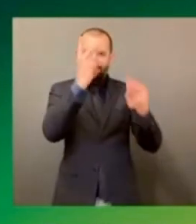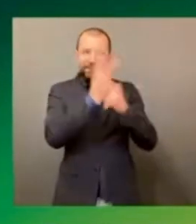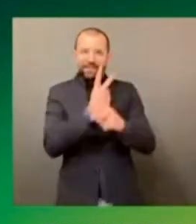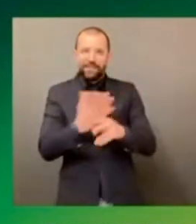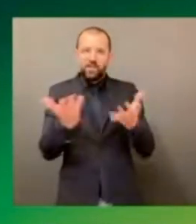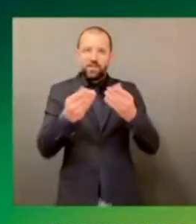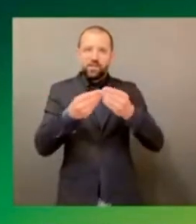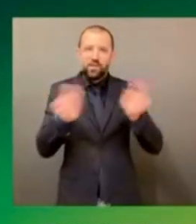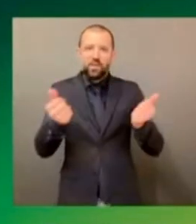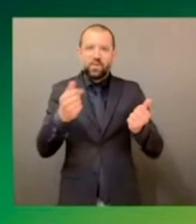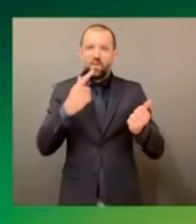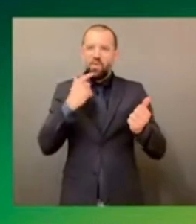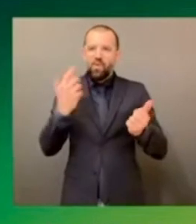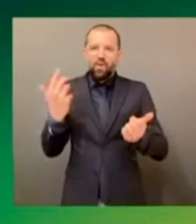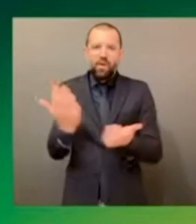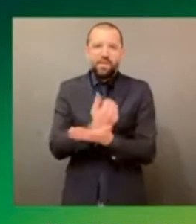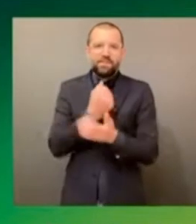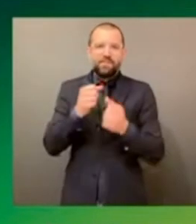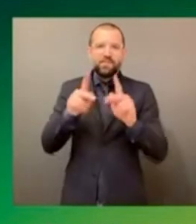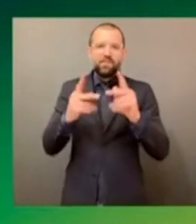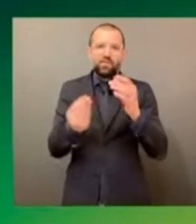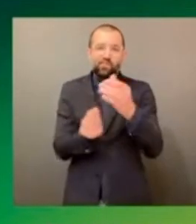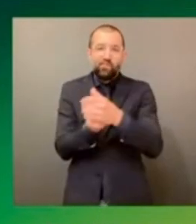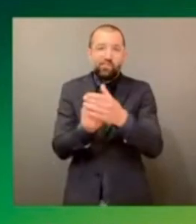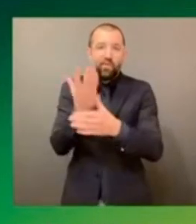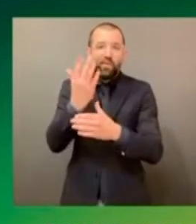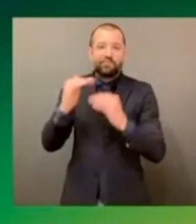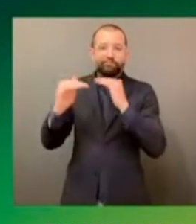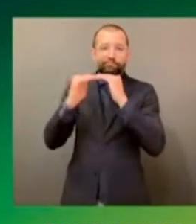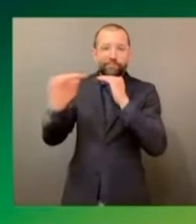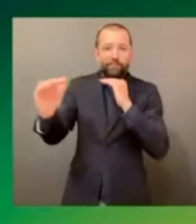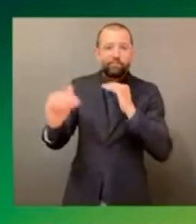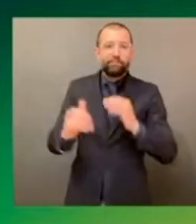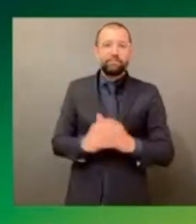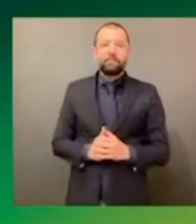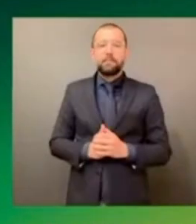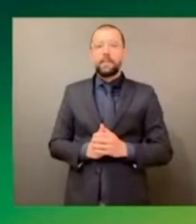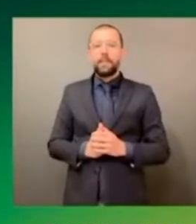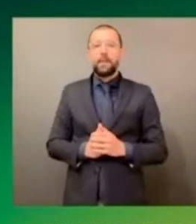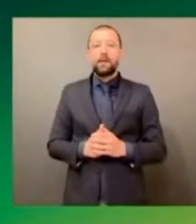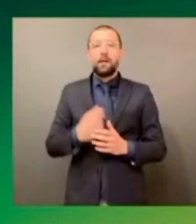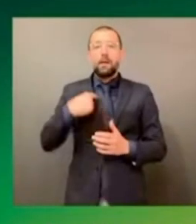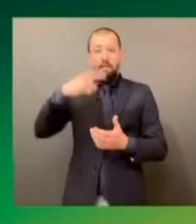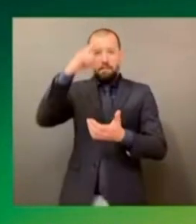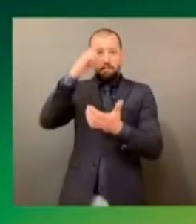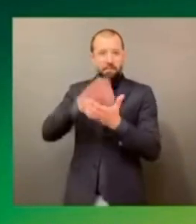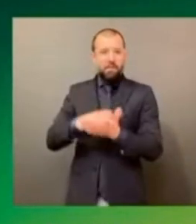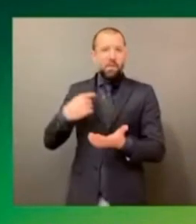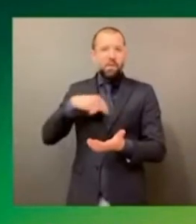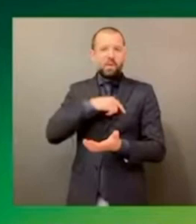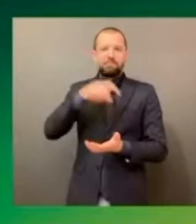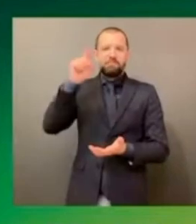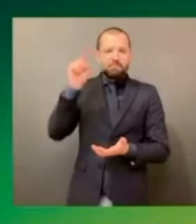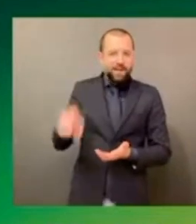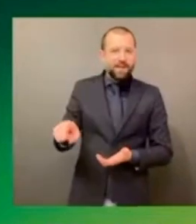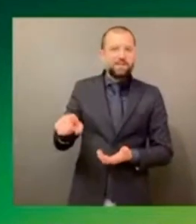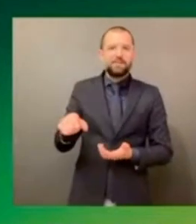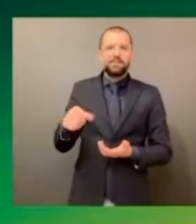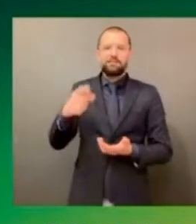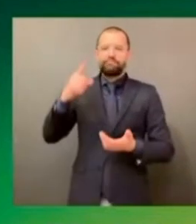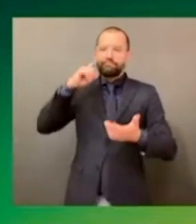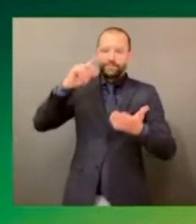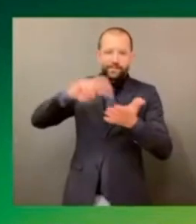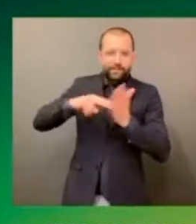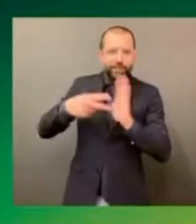and stability. And I believe we must be intentional to make